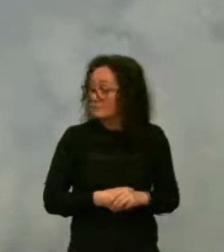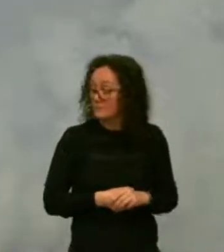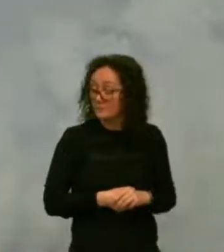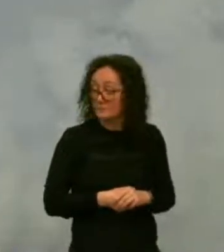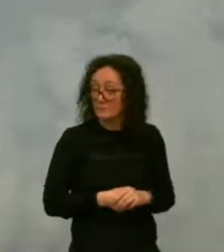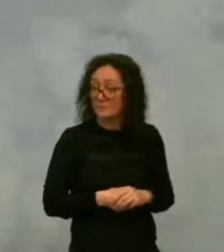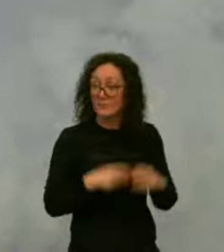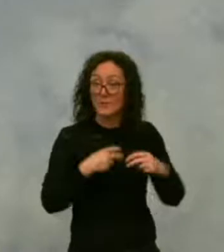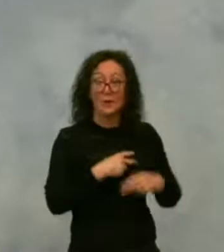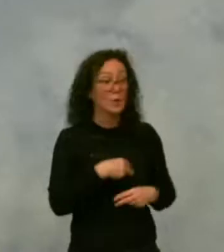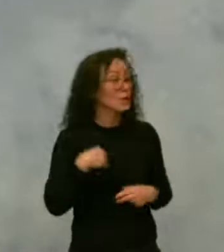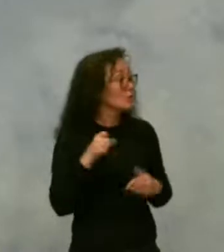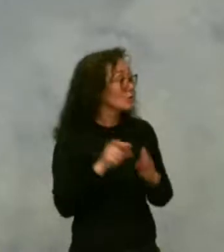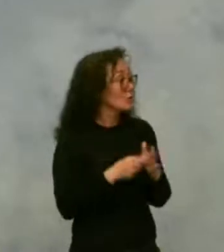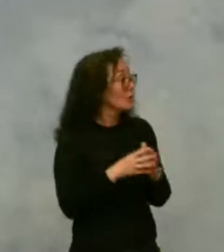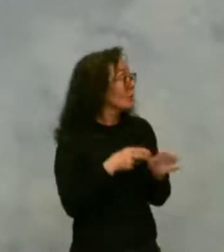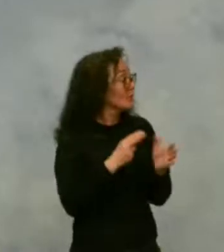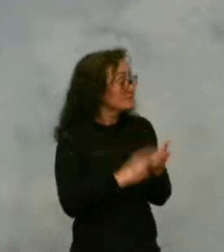Councillor Cowan.